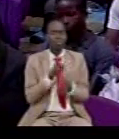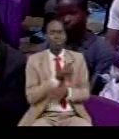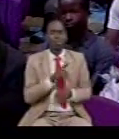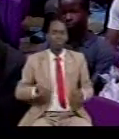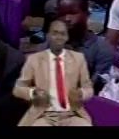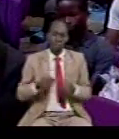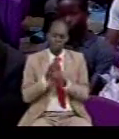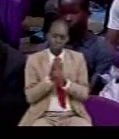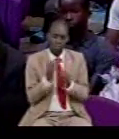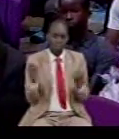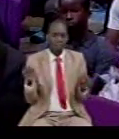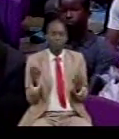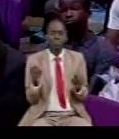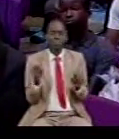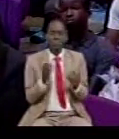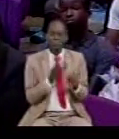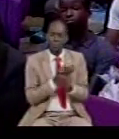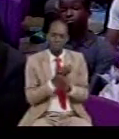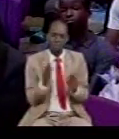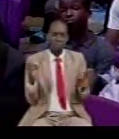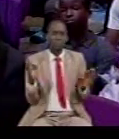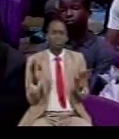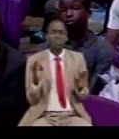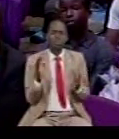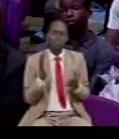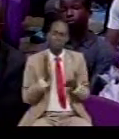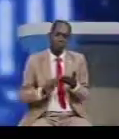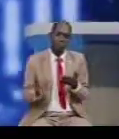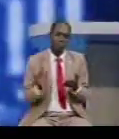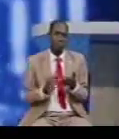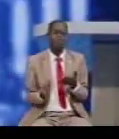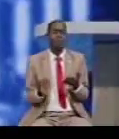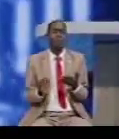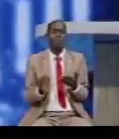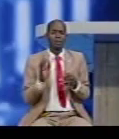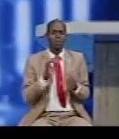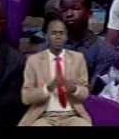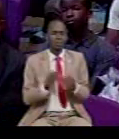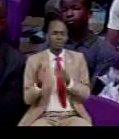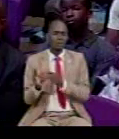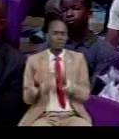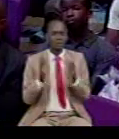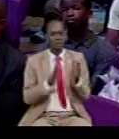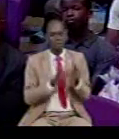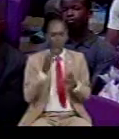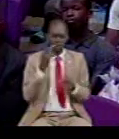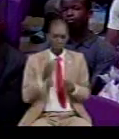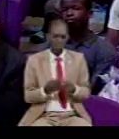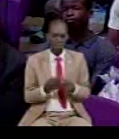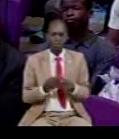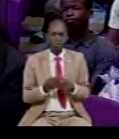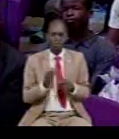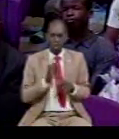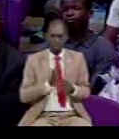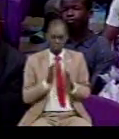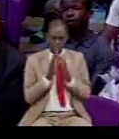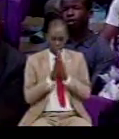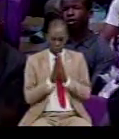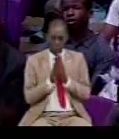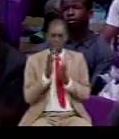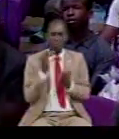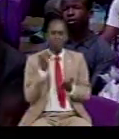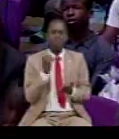Saved, free, forgiven. In Jesus' name, I